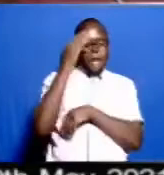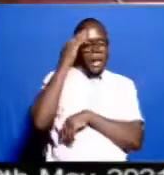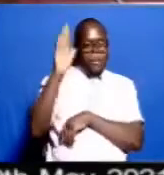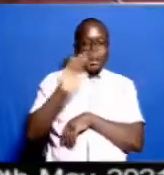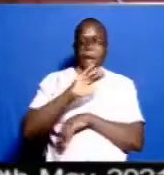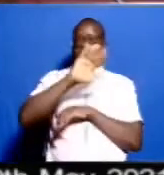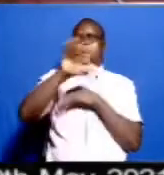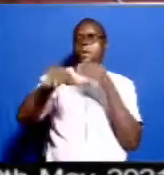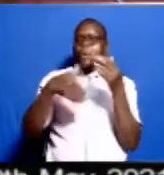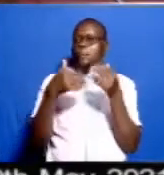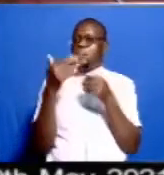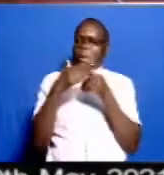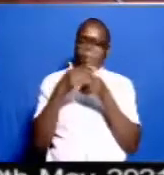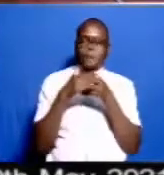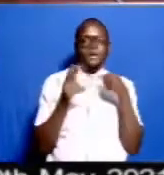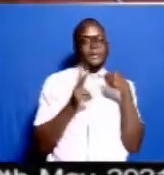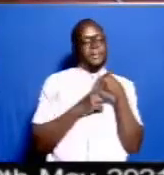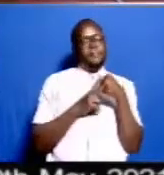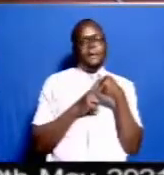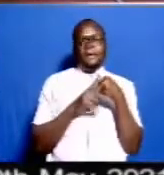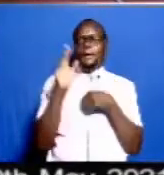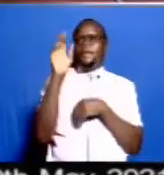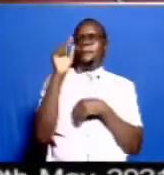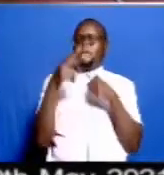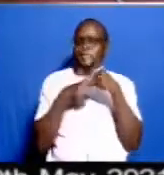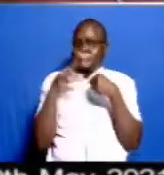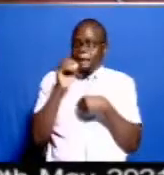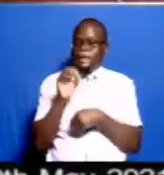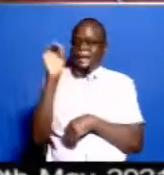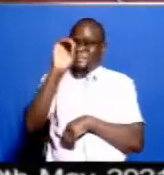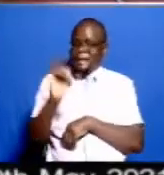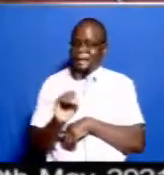almost 70% of our country